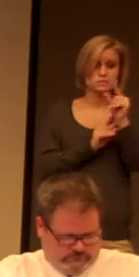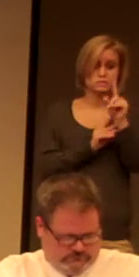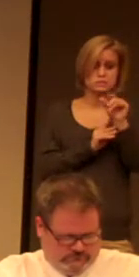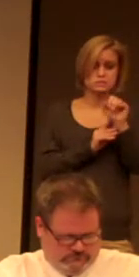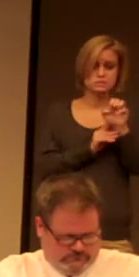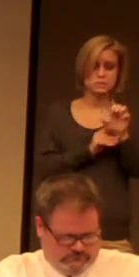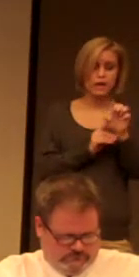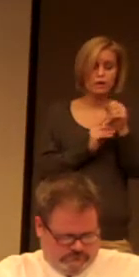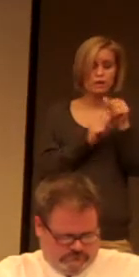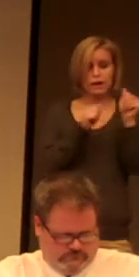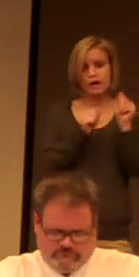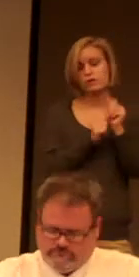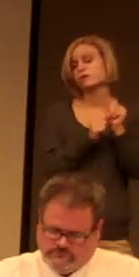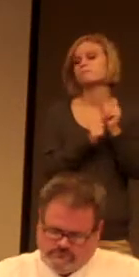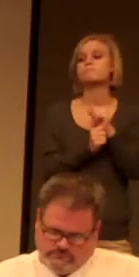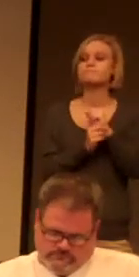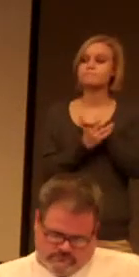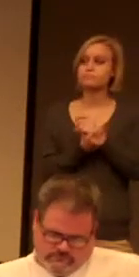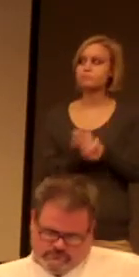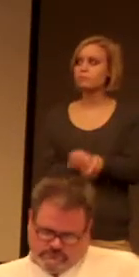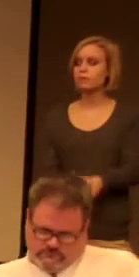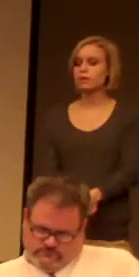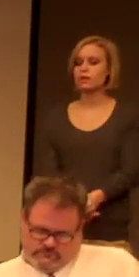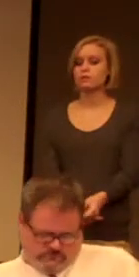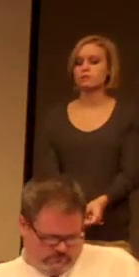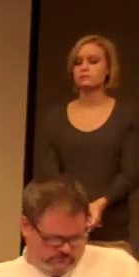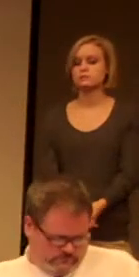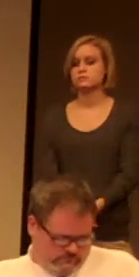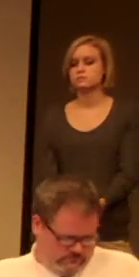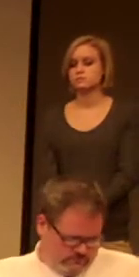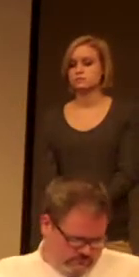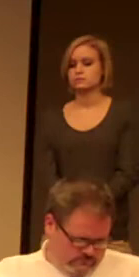of the streetcar. Okay.